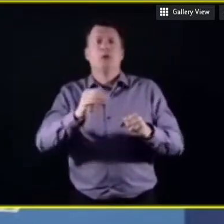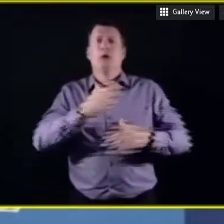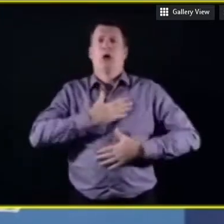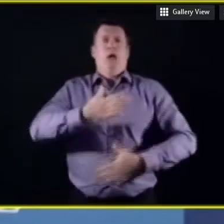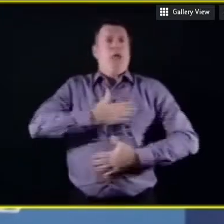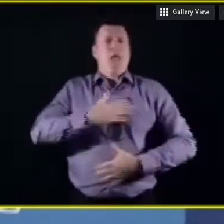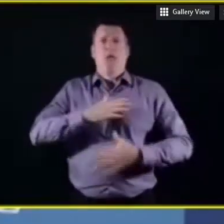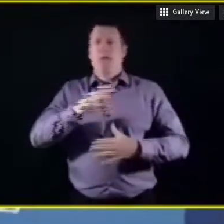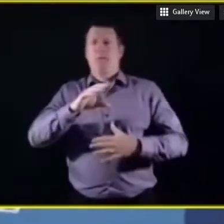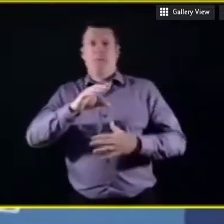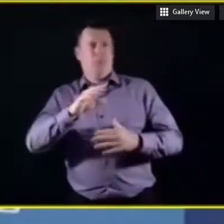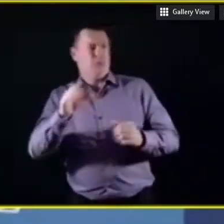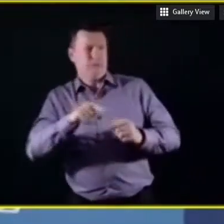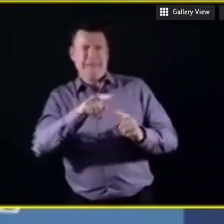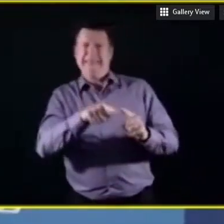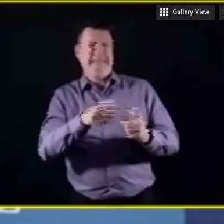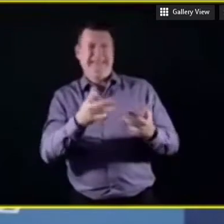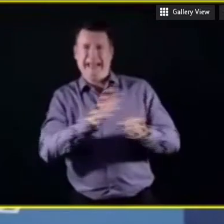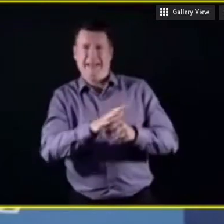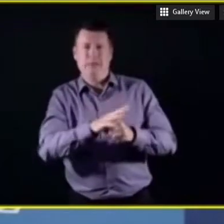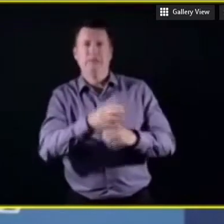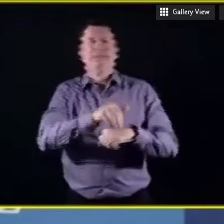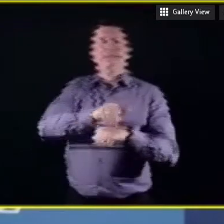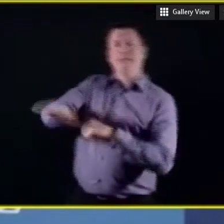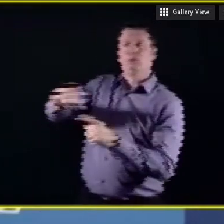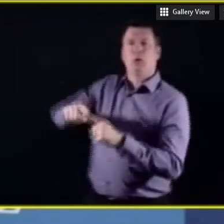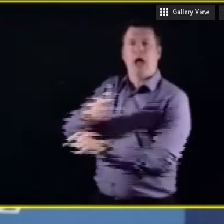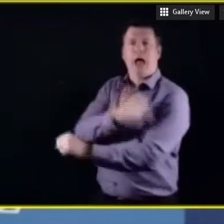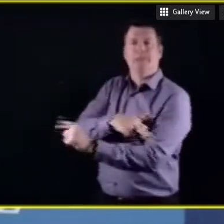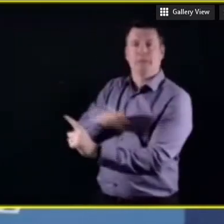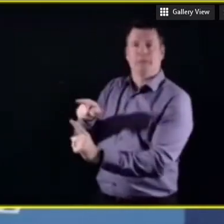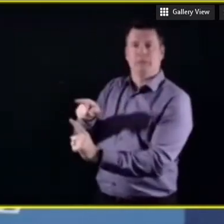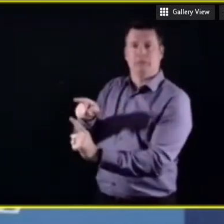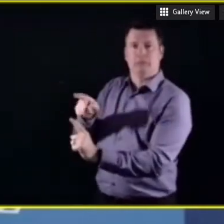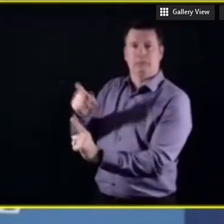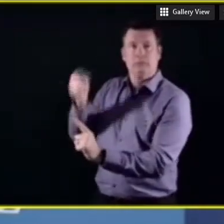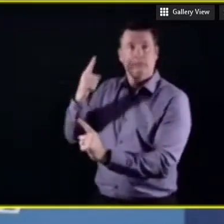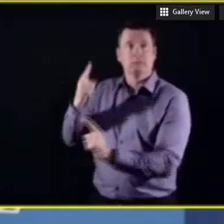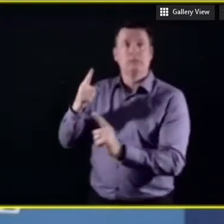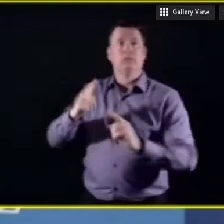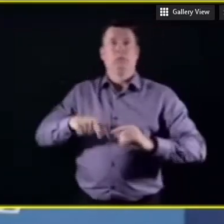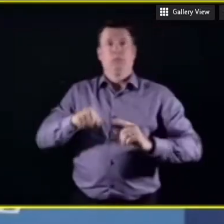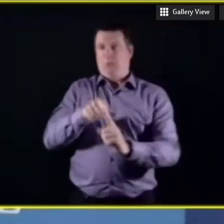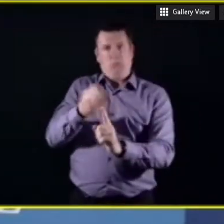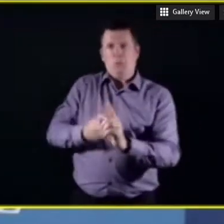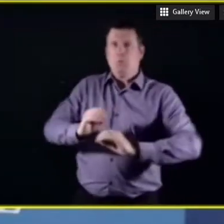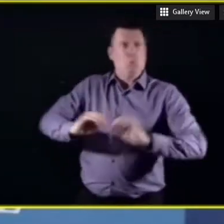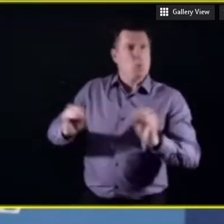Happily, in the last week or so, I don't believe more than 1 or 2 patients have been sent to the hospital.